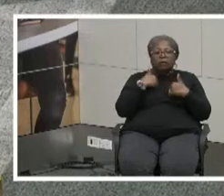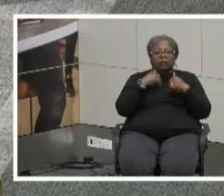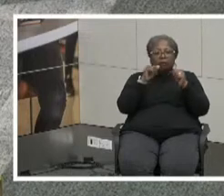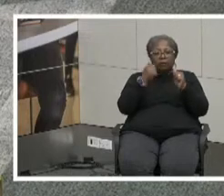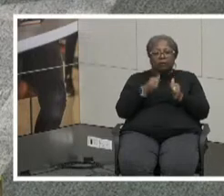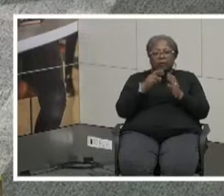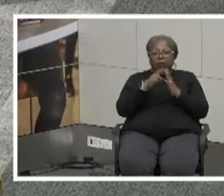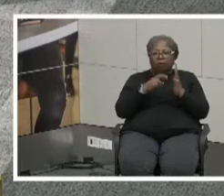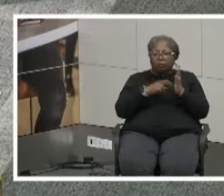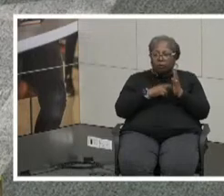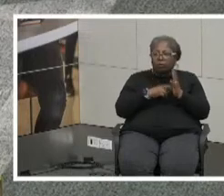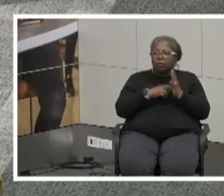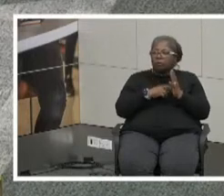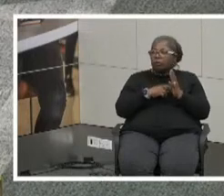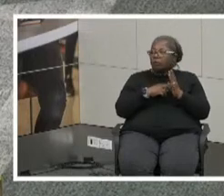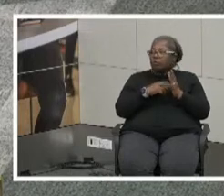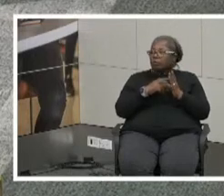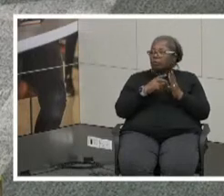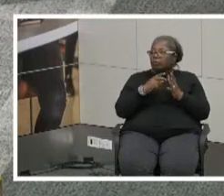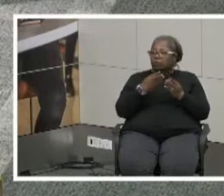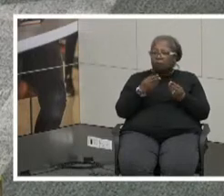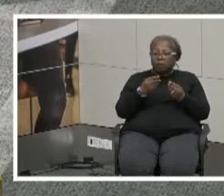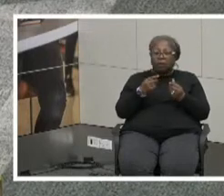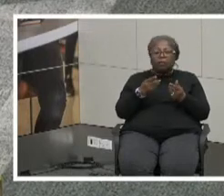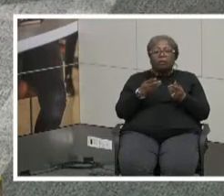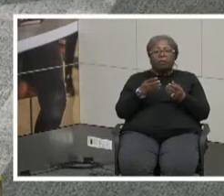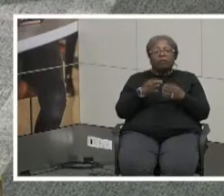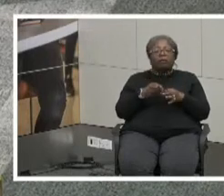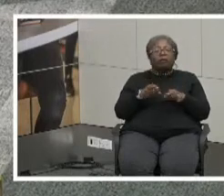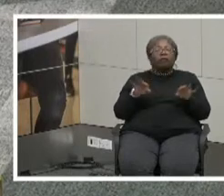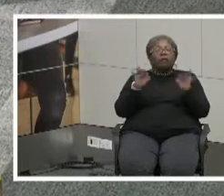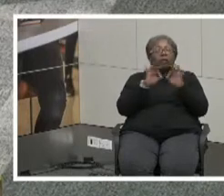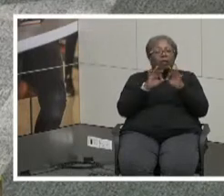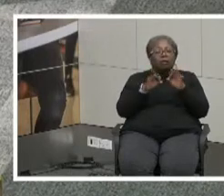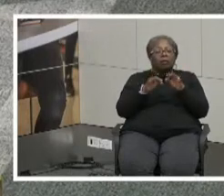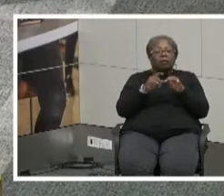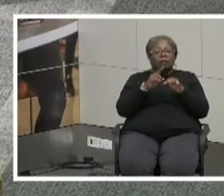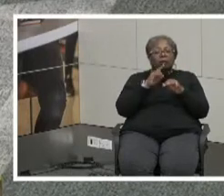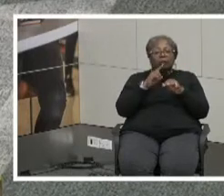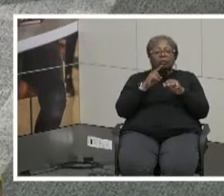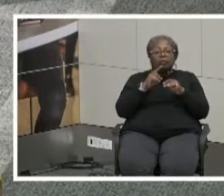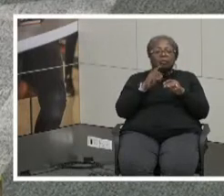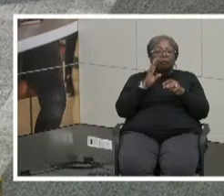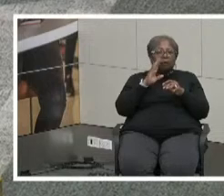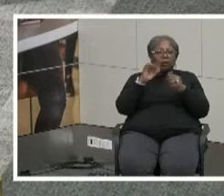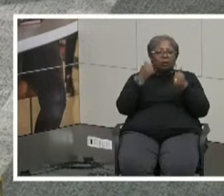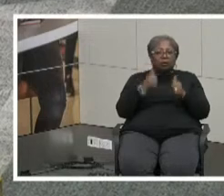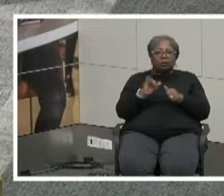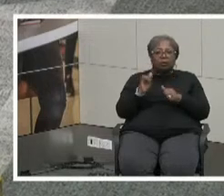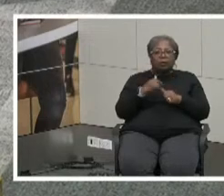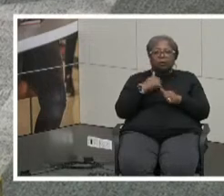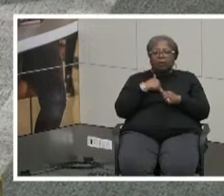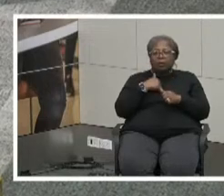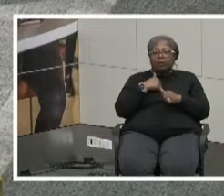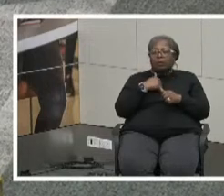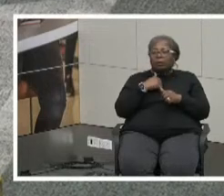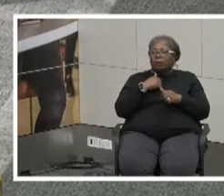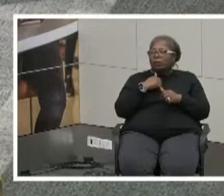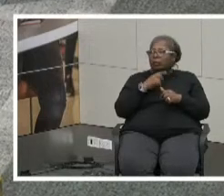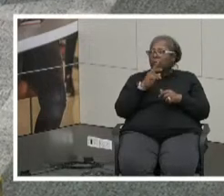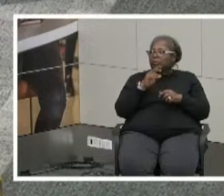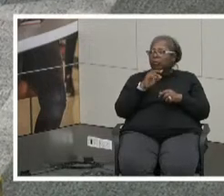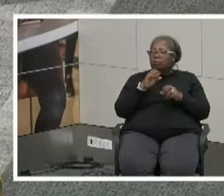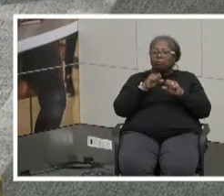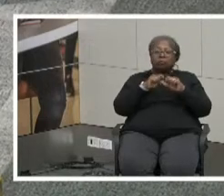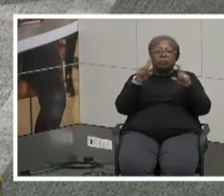enrollment flight to the suburbs will follow our property values our most valuable asset will decline as well I'm pointing this out to the people